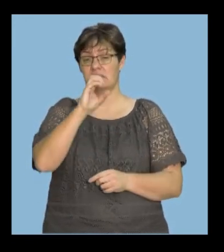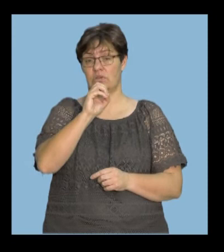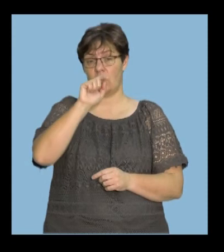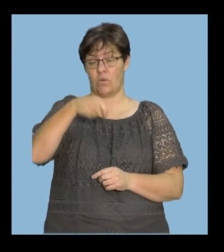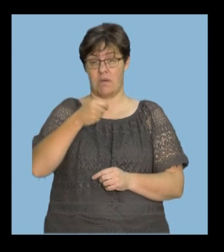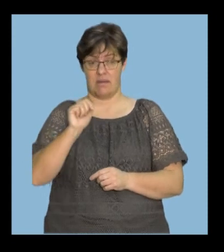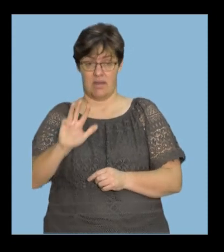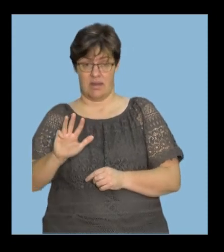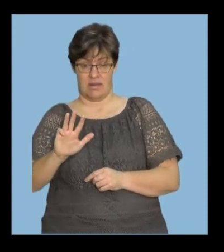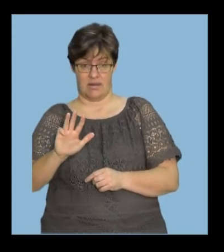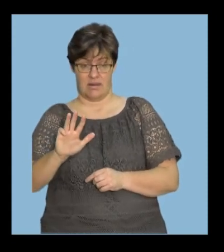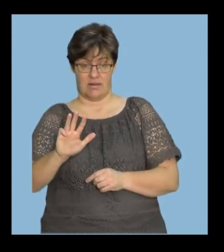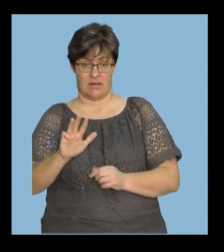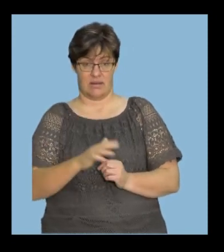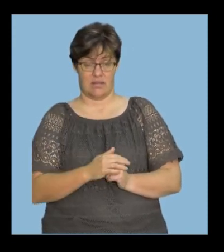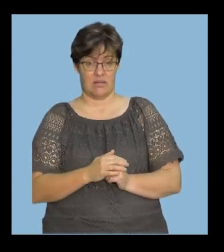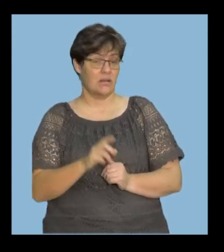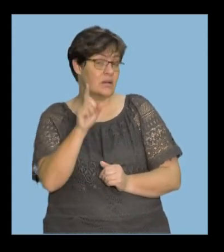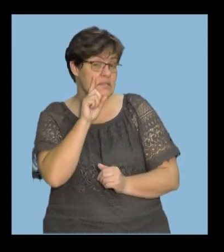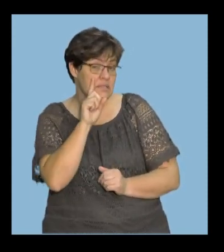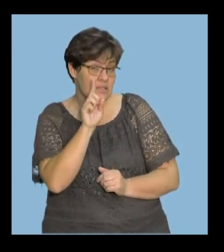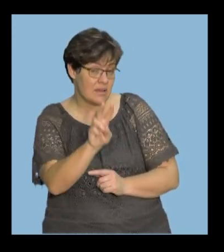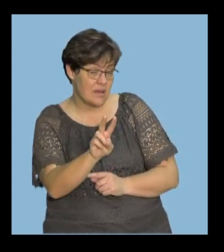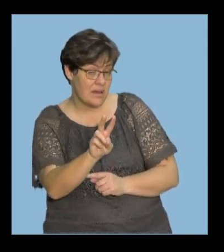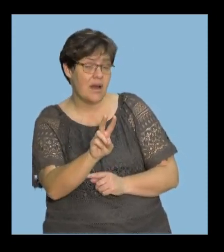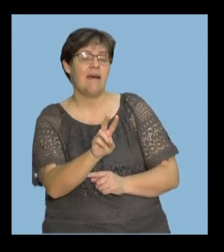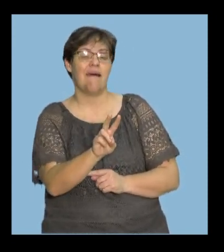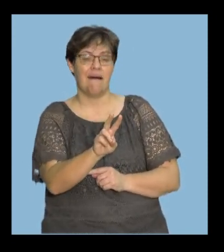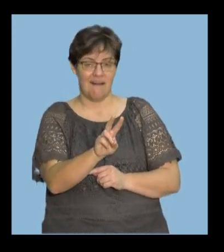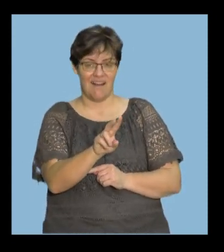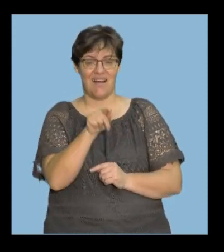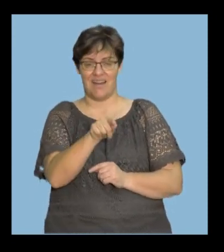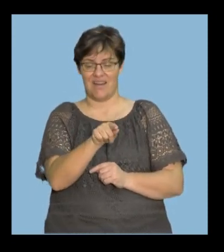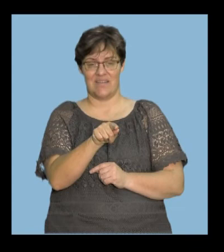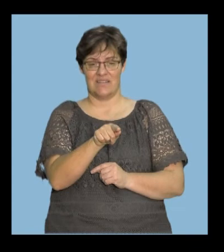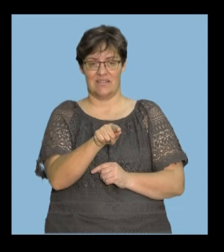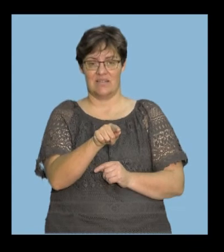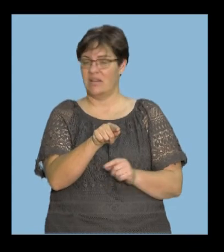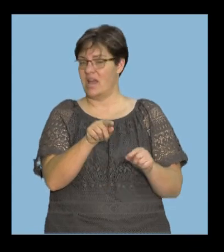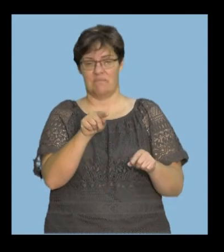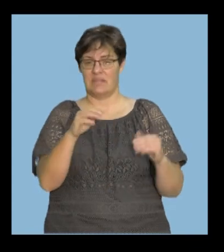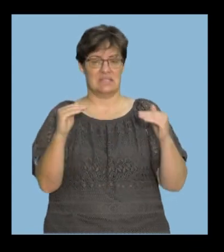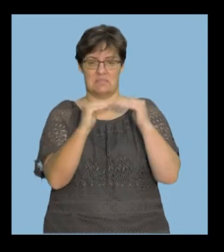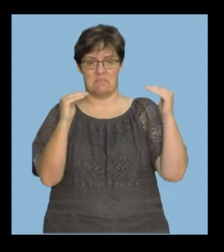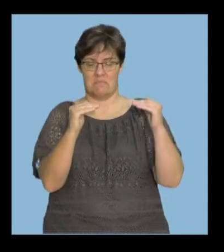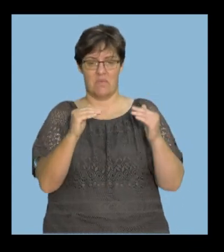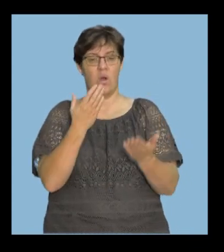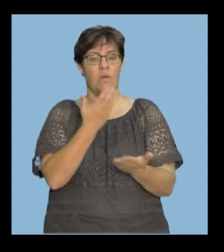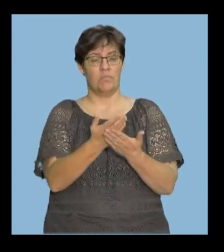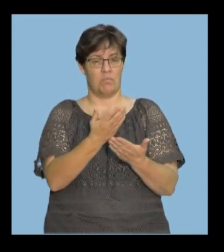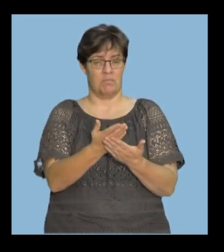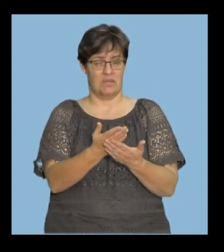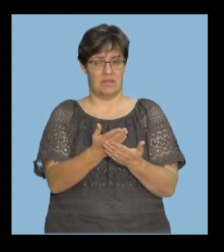an answer of 0,9. And can you see that this is not